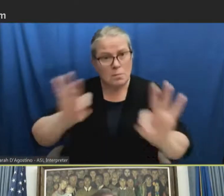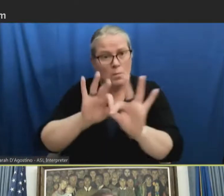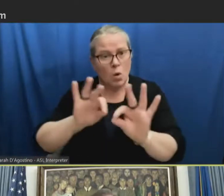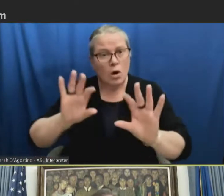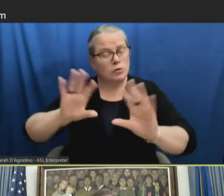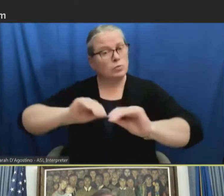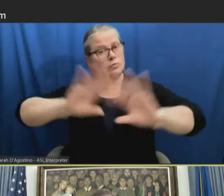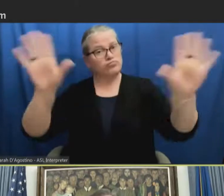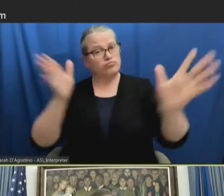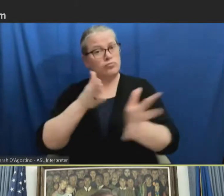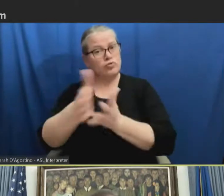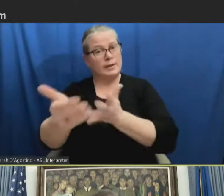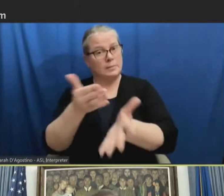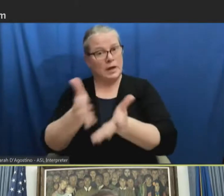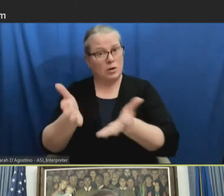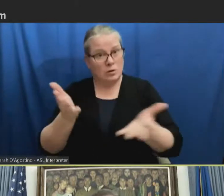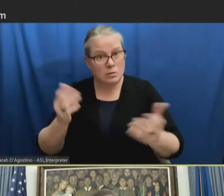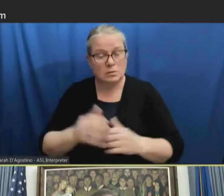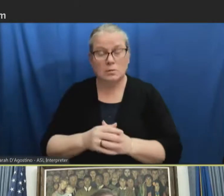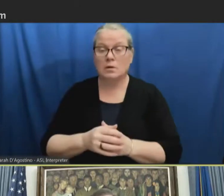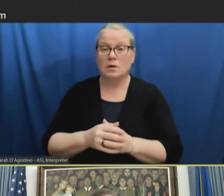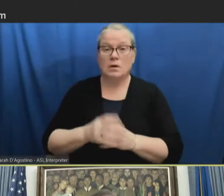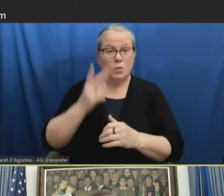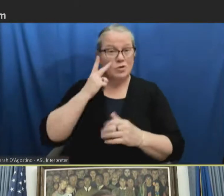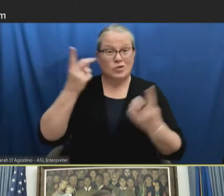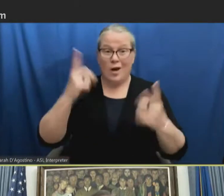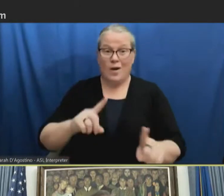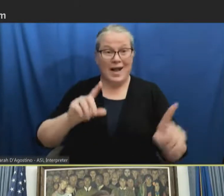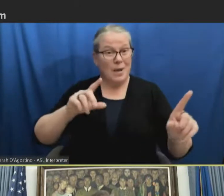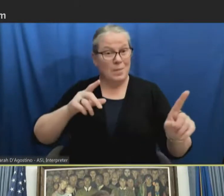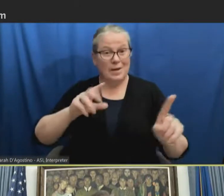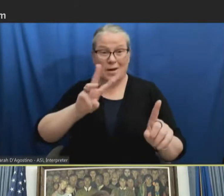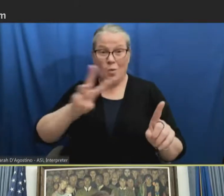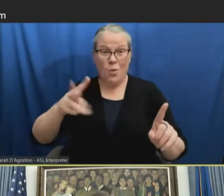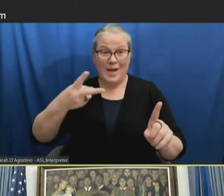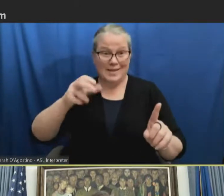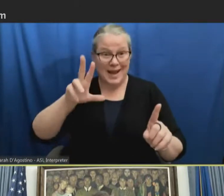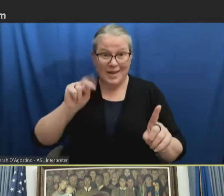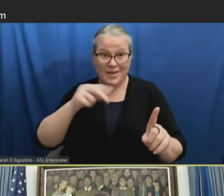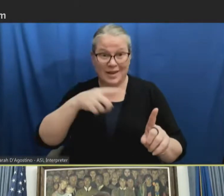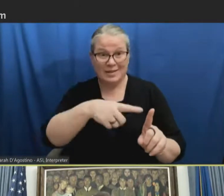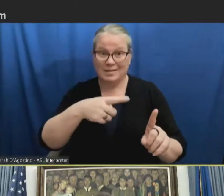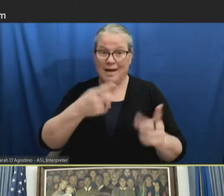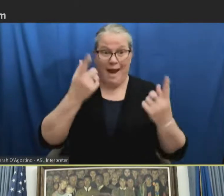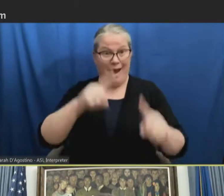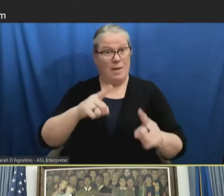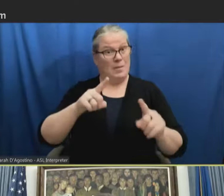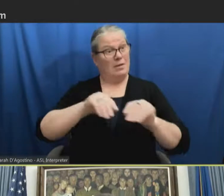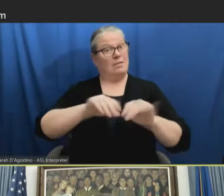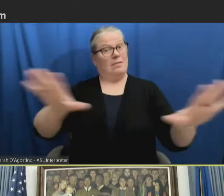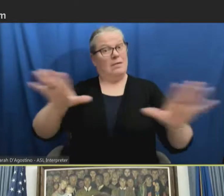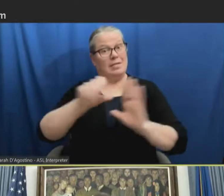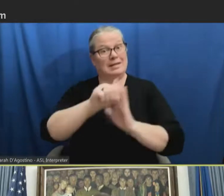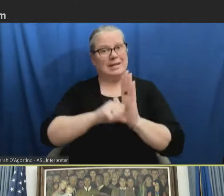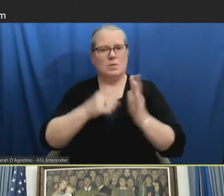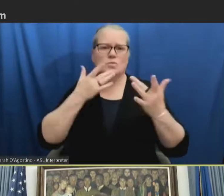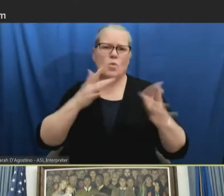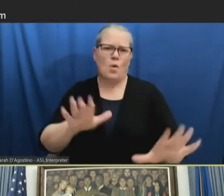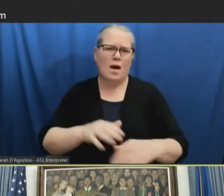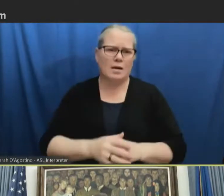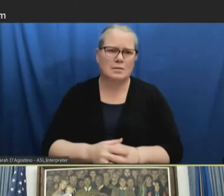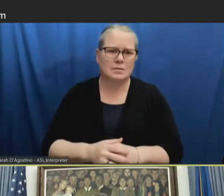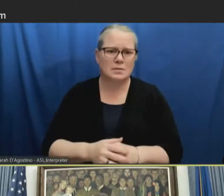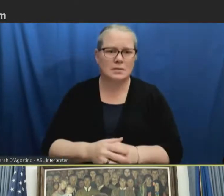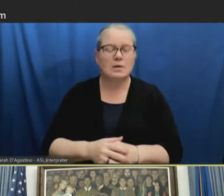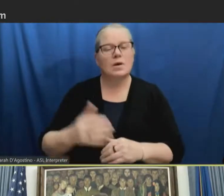the municipal level. We saw what happened in West Haven, make sure that doesn't happen. As you know, we have the auditors of public